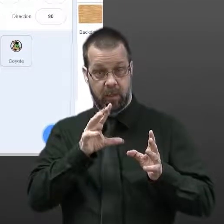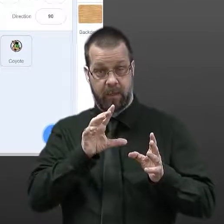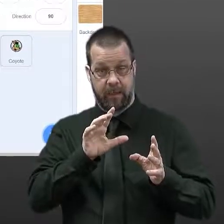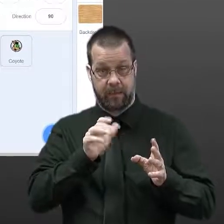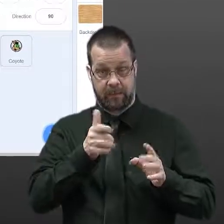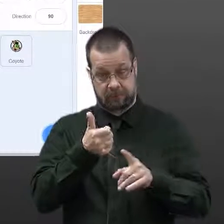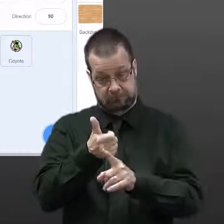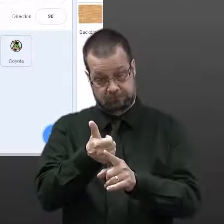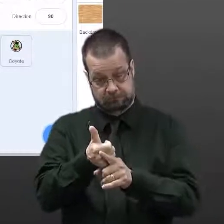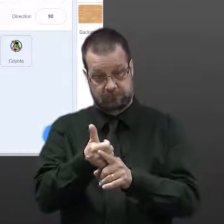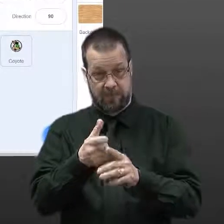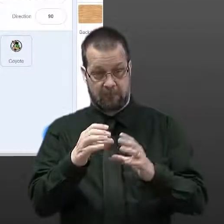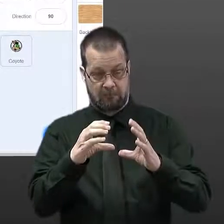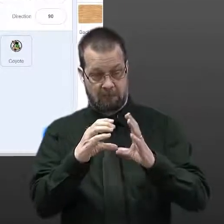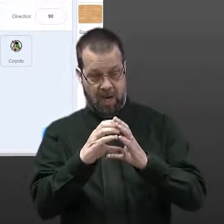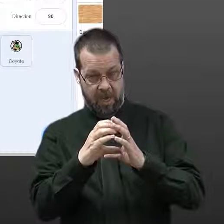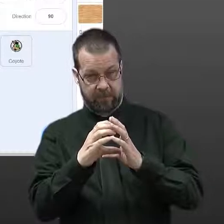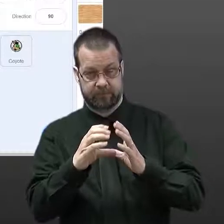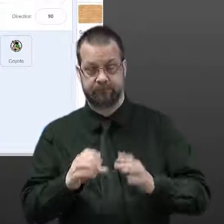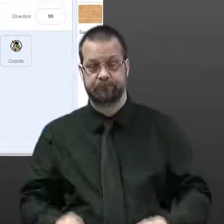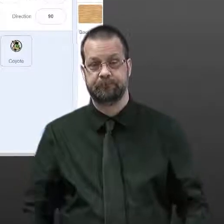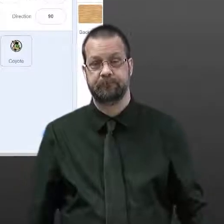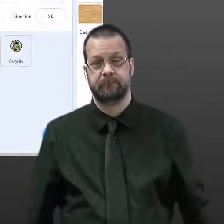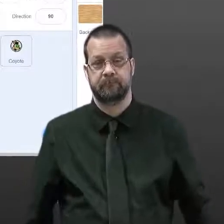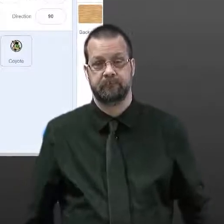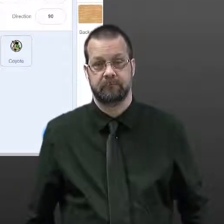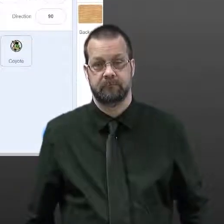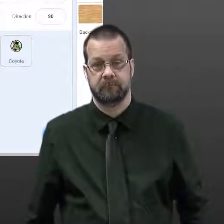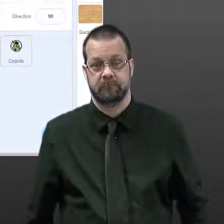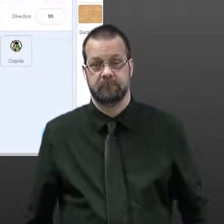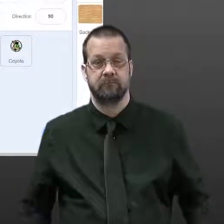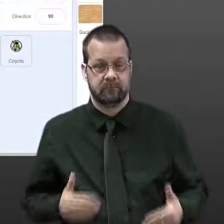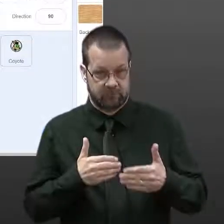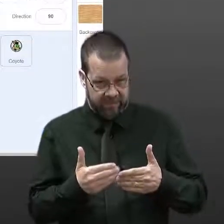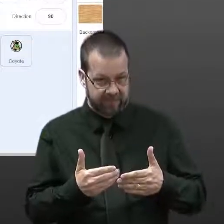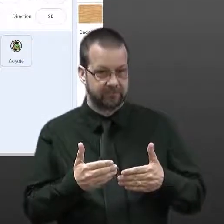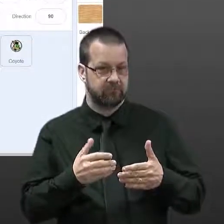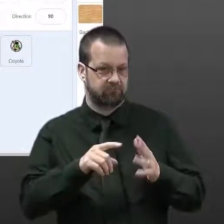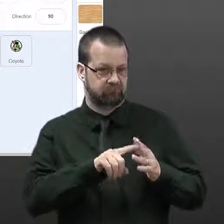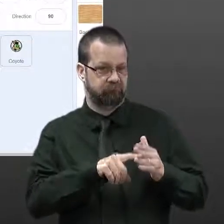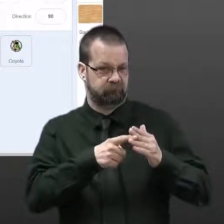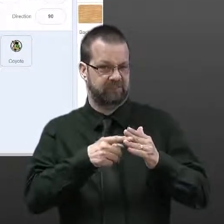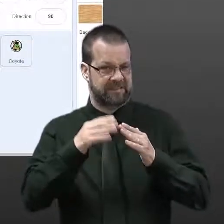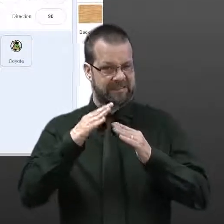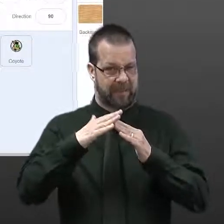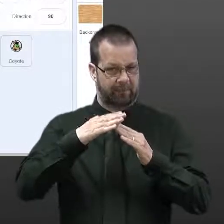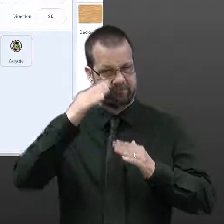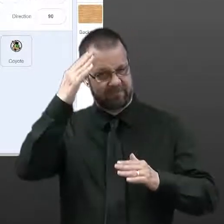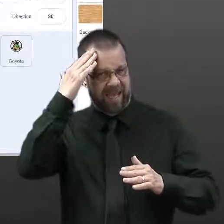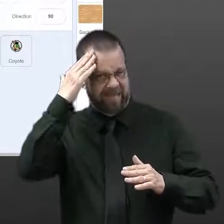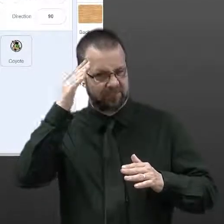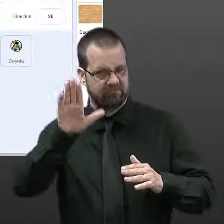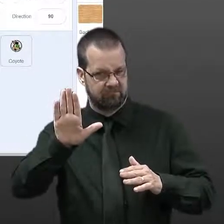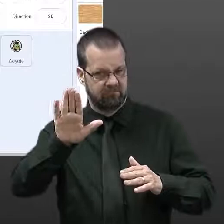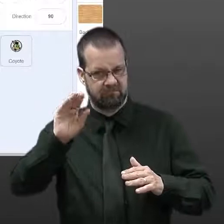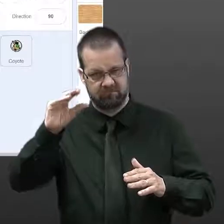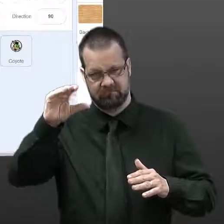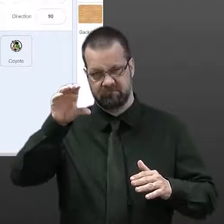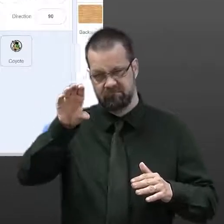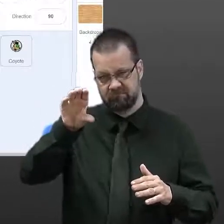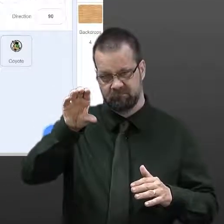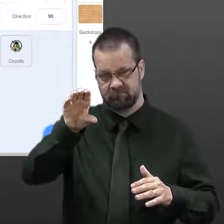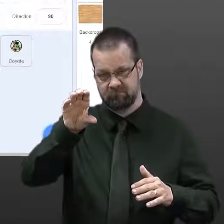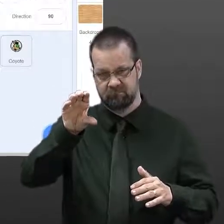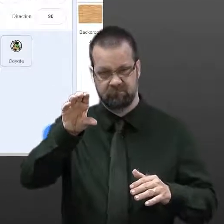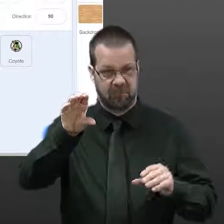do those things too. The next block that we need is going to be a hat block in control that says when I start as a clone.